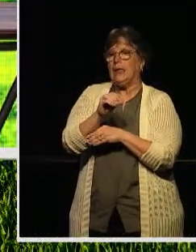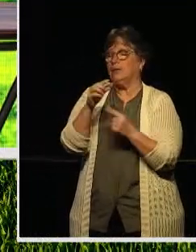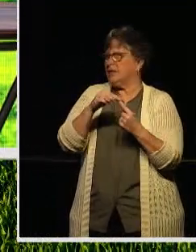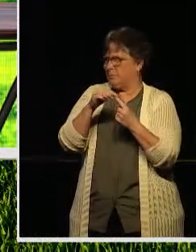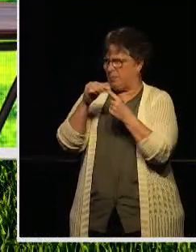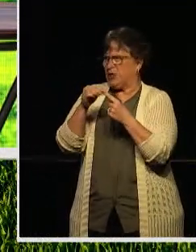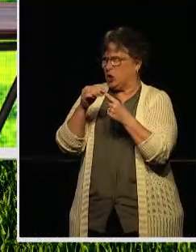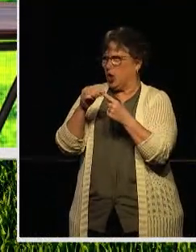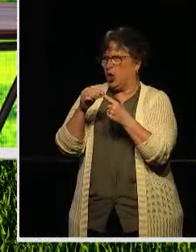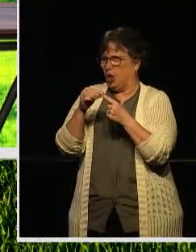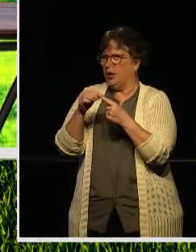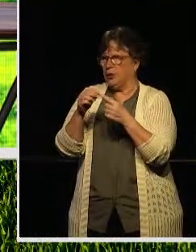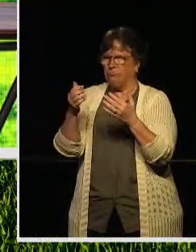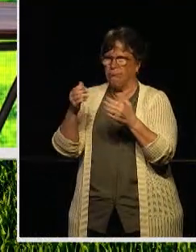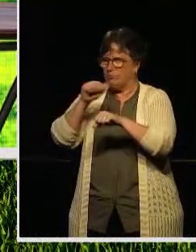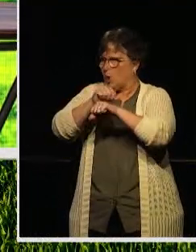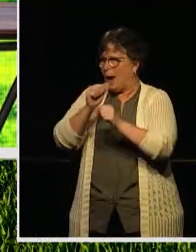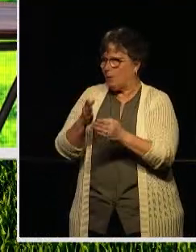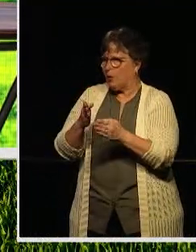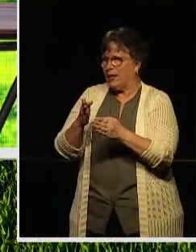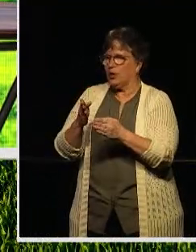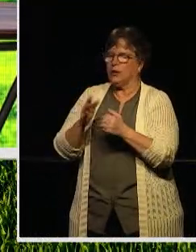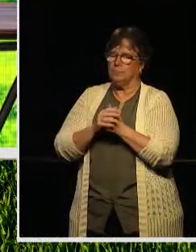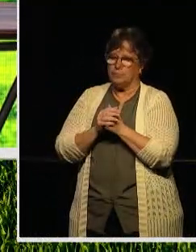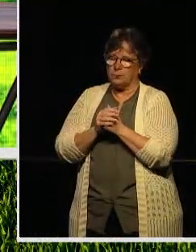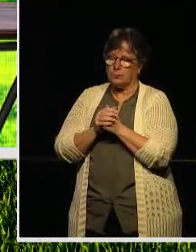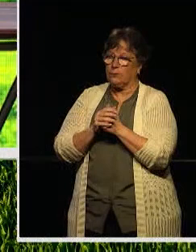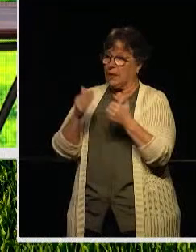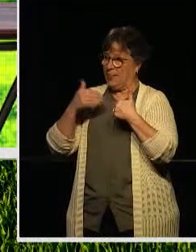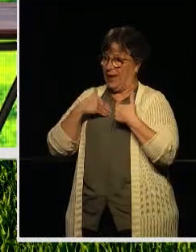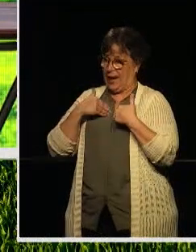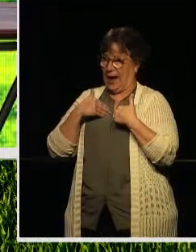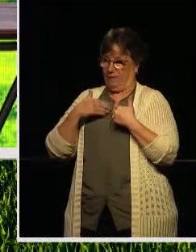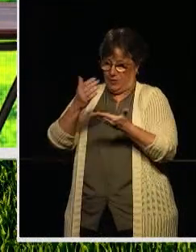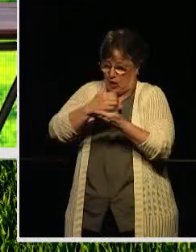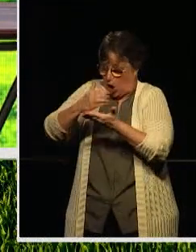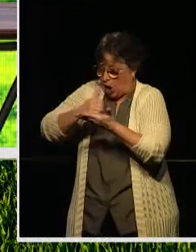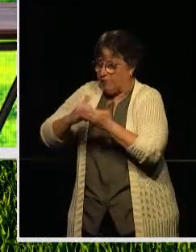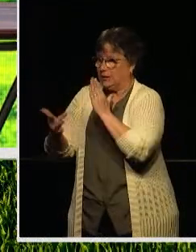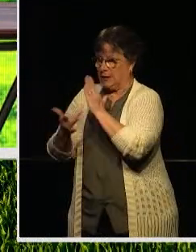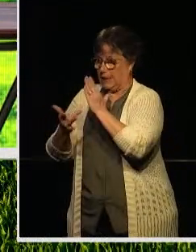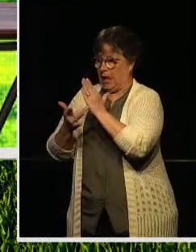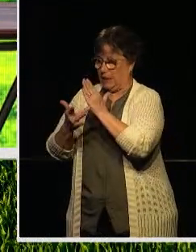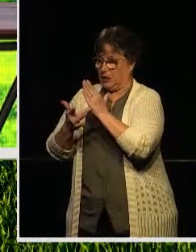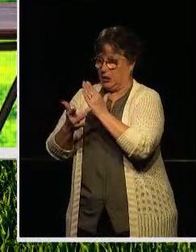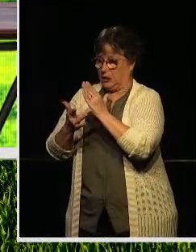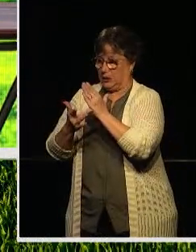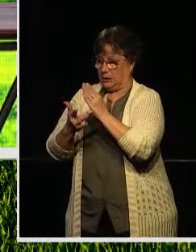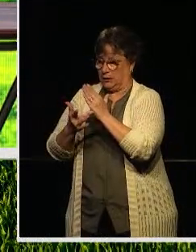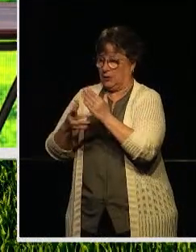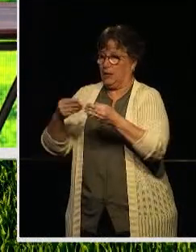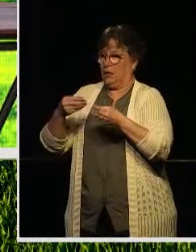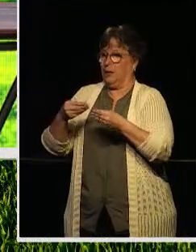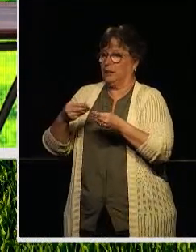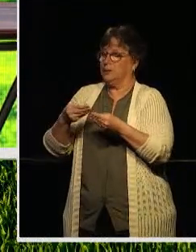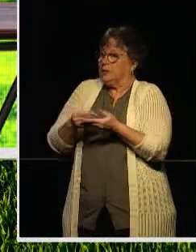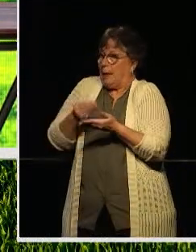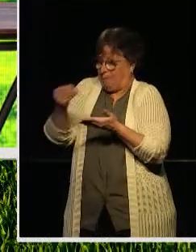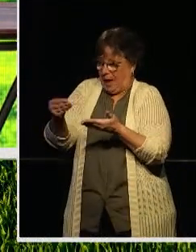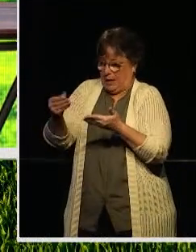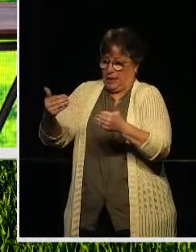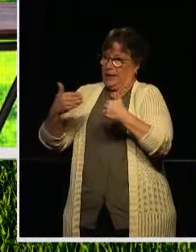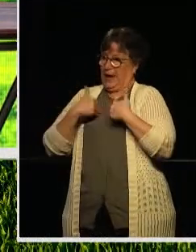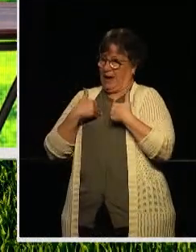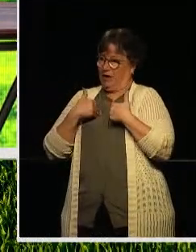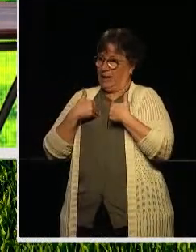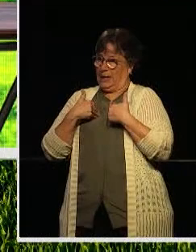provider themselves, could have the harvest technology, own it, and harvest a farmer's crop